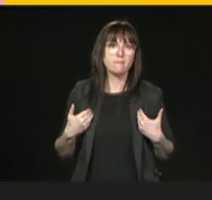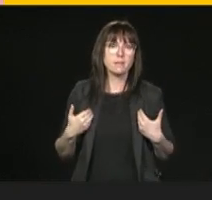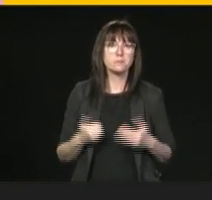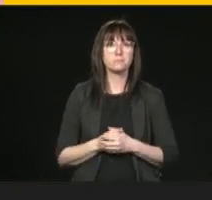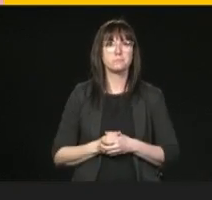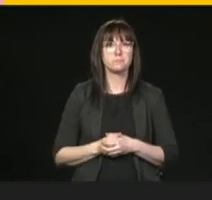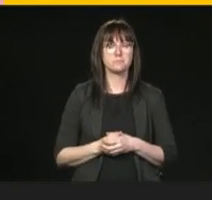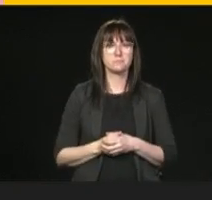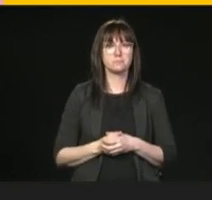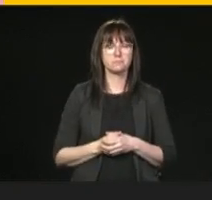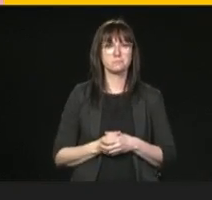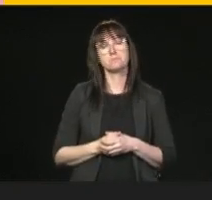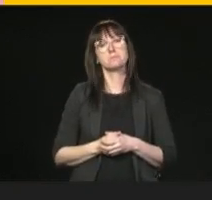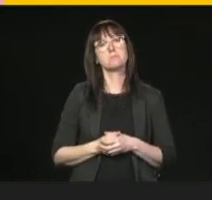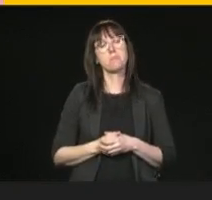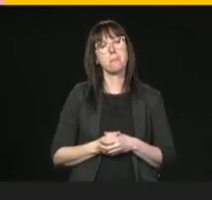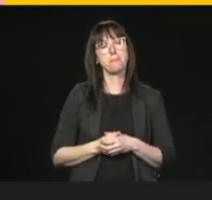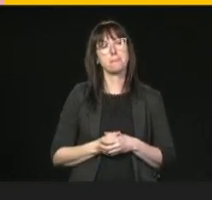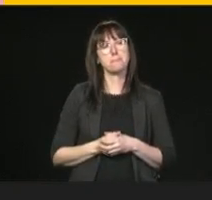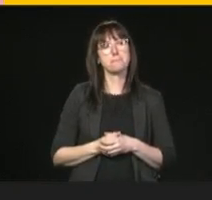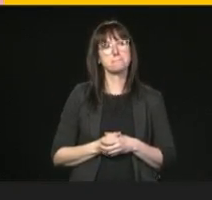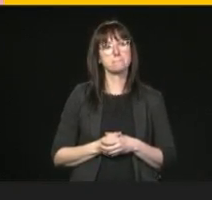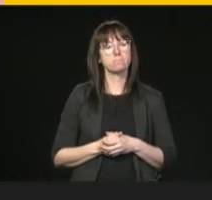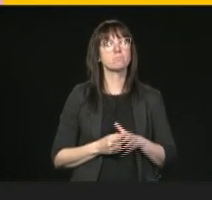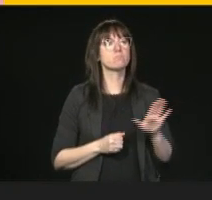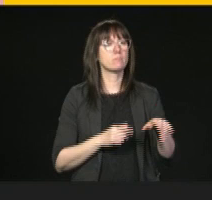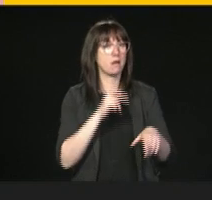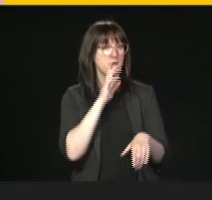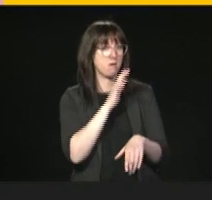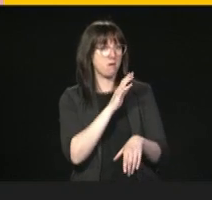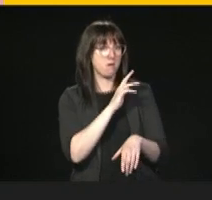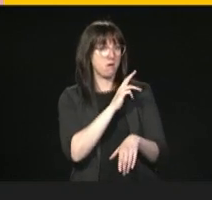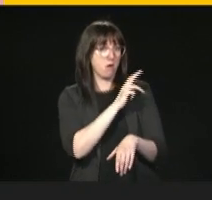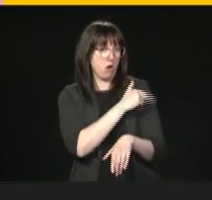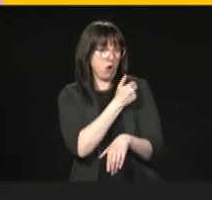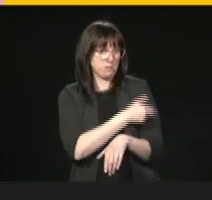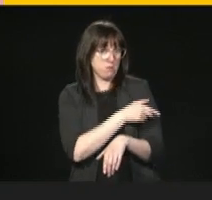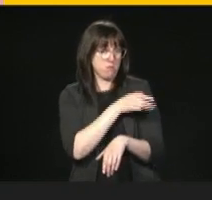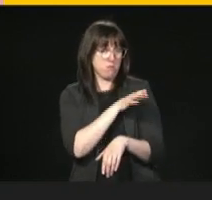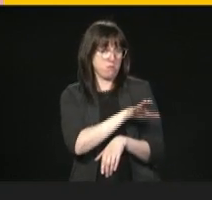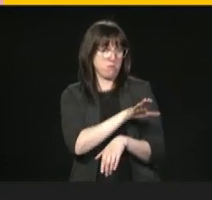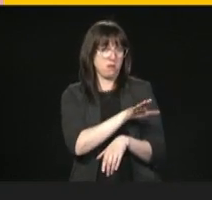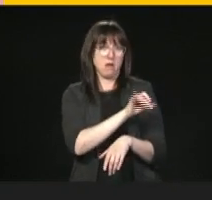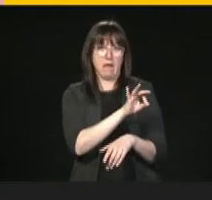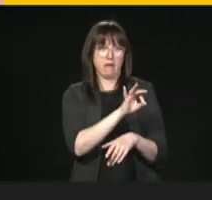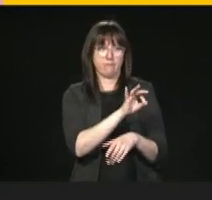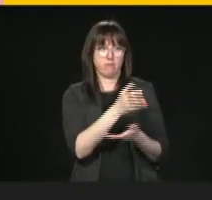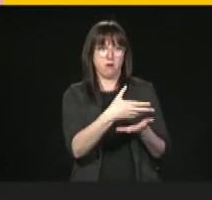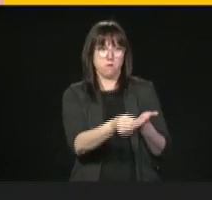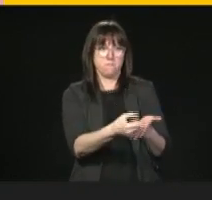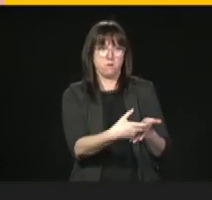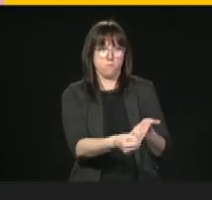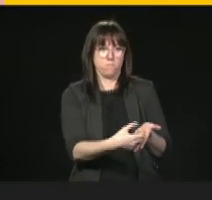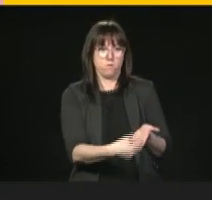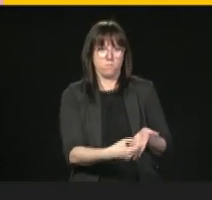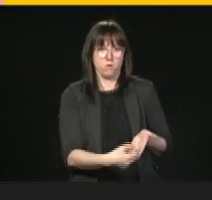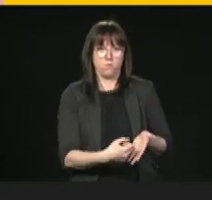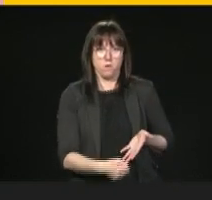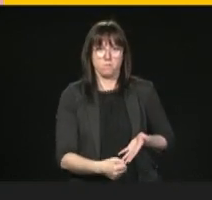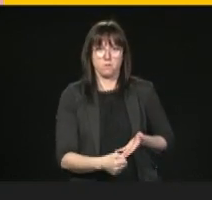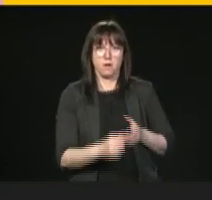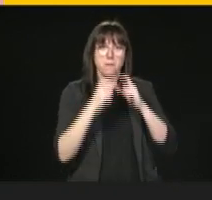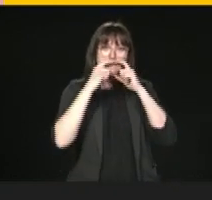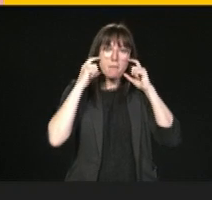For hospitals who are running out of PPE, what is the situation there? And can we guarantee